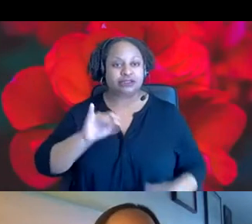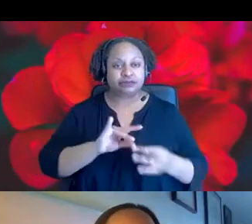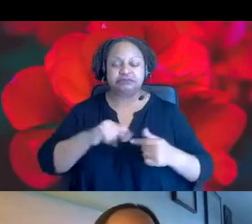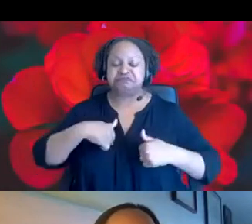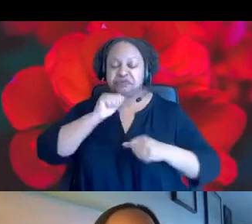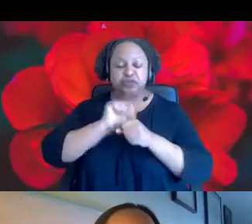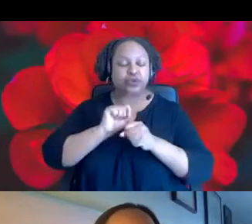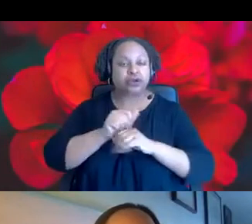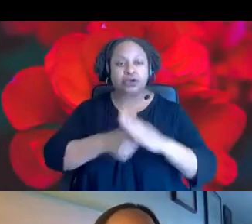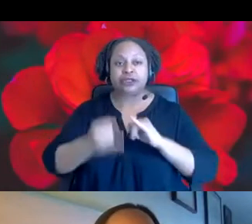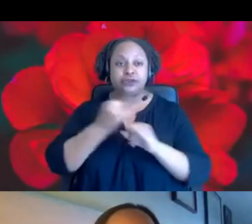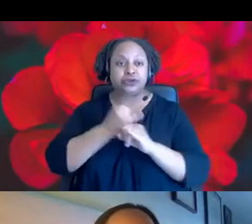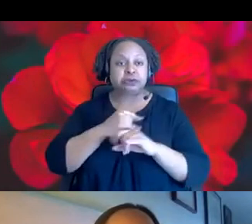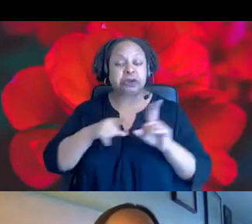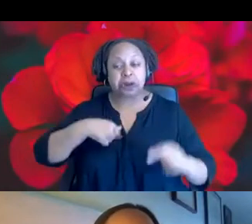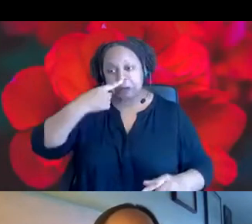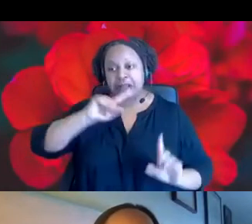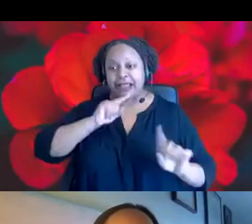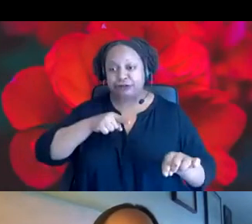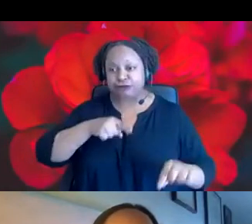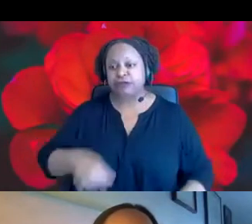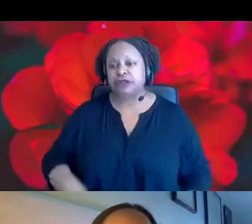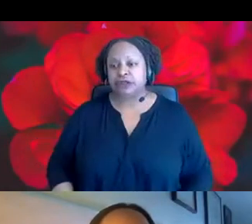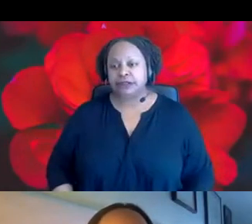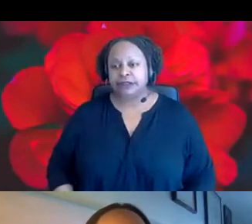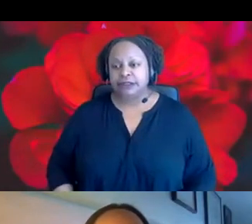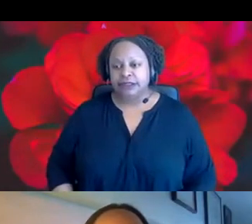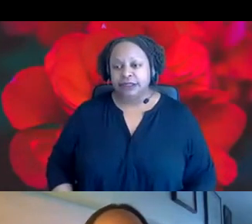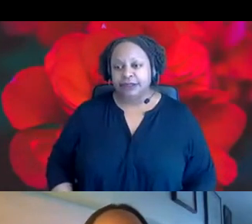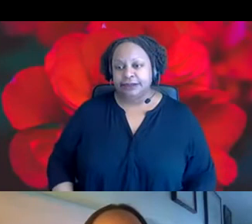sometimes I think in a course correction,